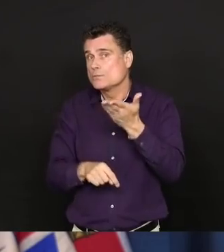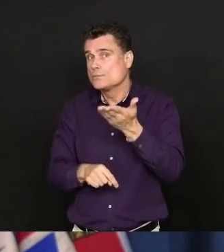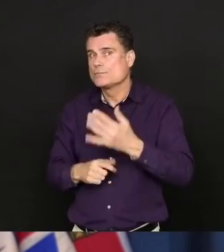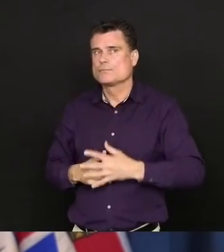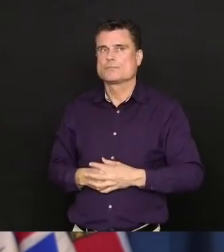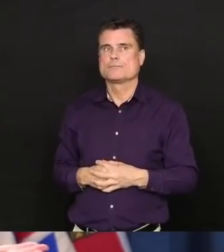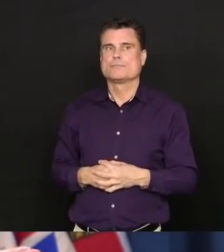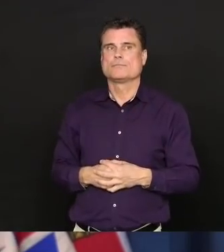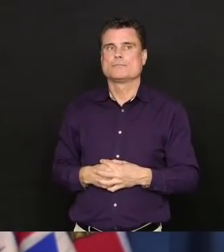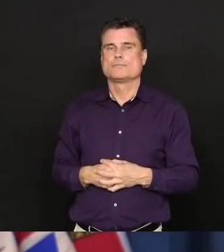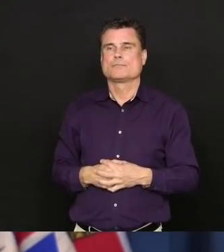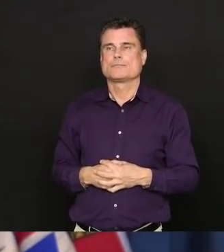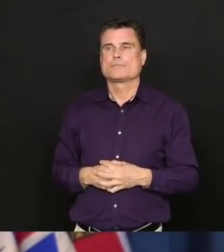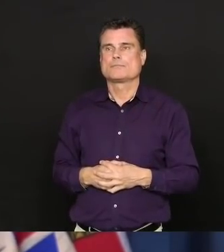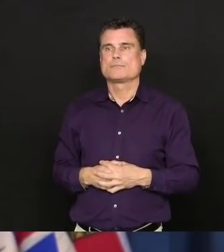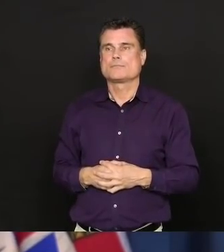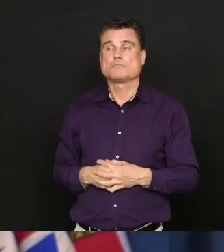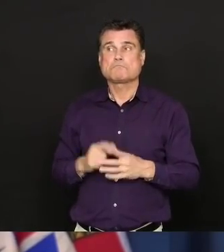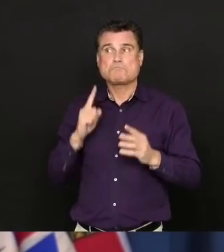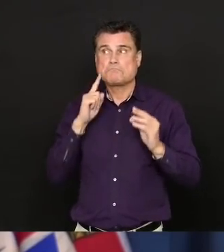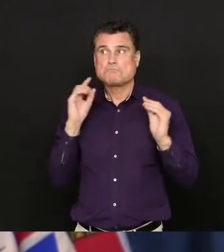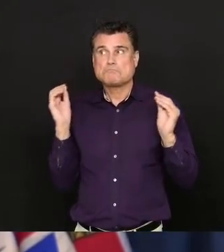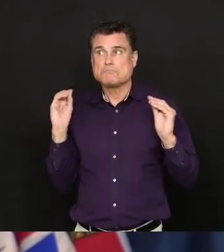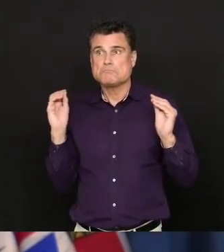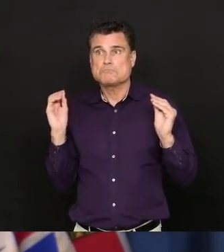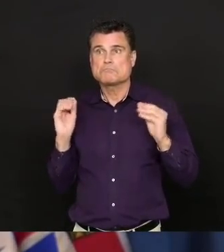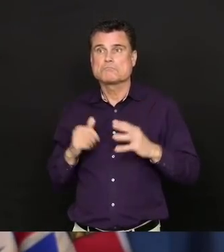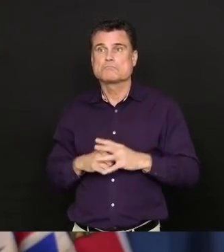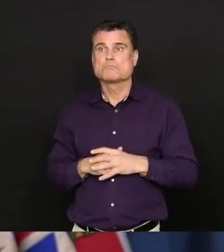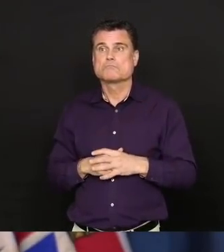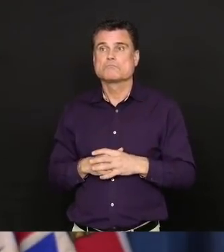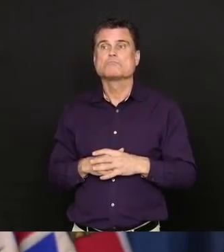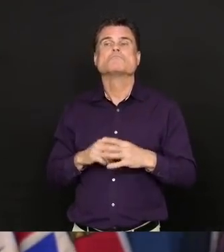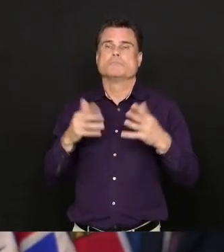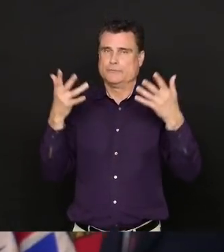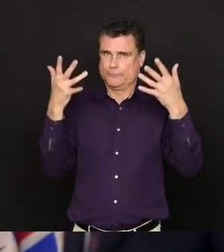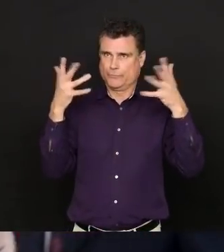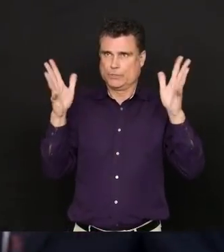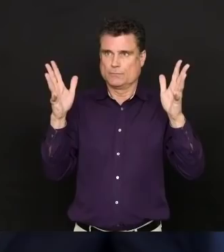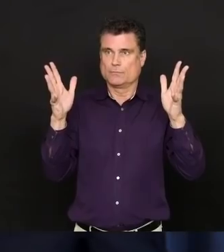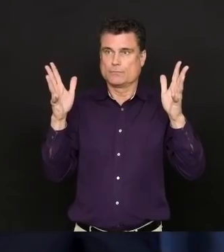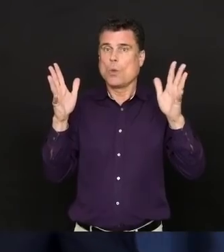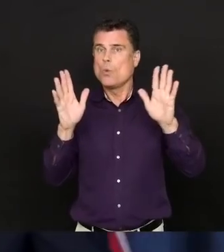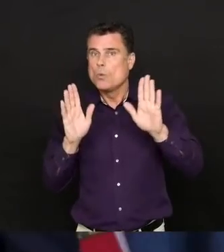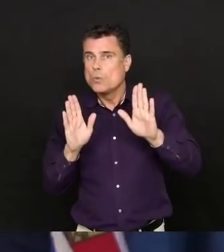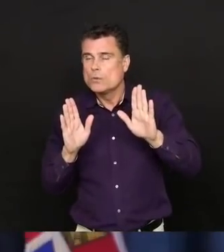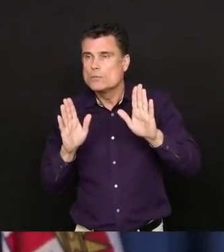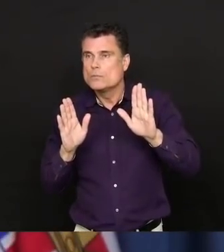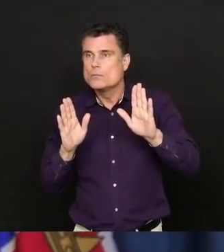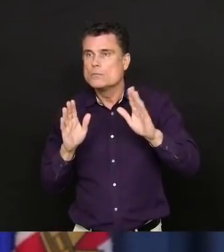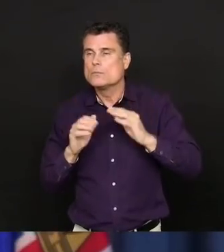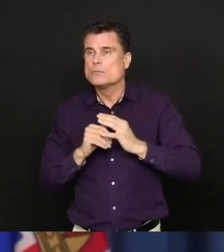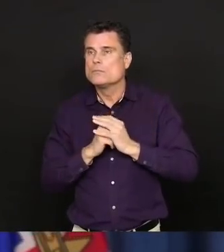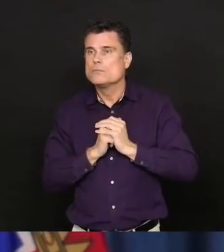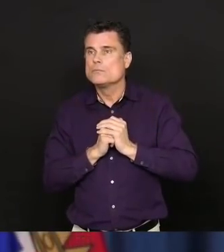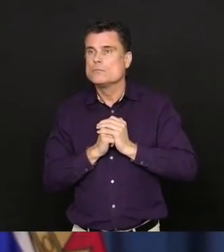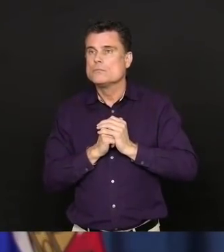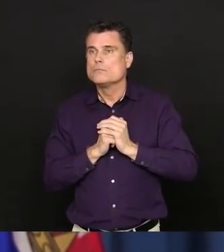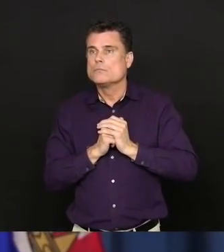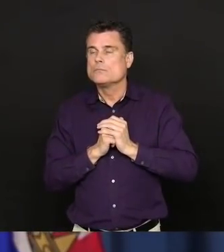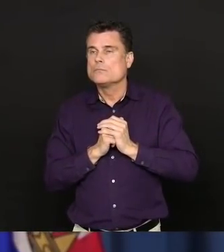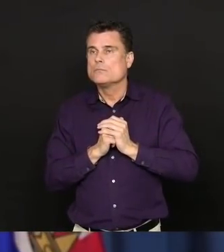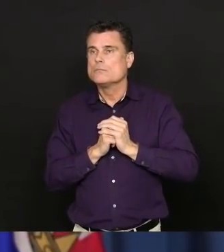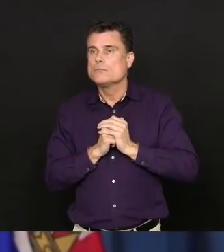Okay. I think that's it. Thank you. Oh, you're going to, okay. Just one more thing to add, yep,